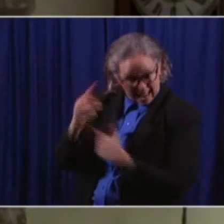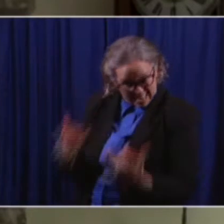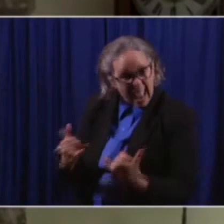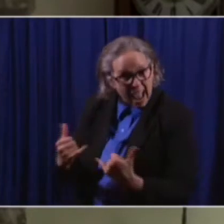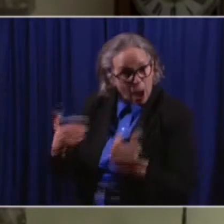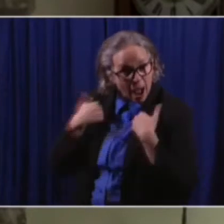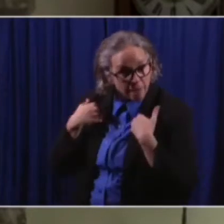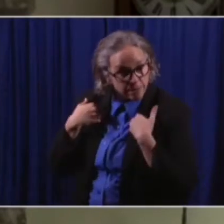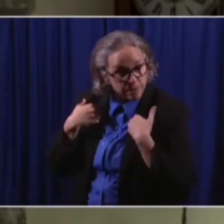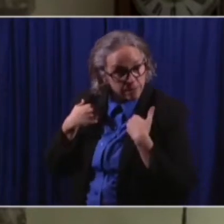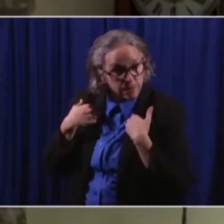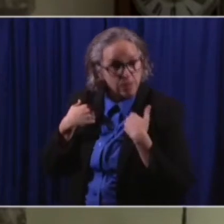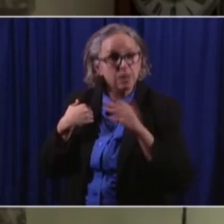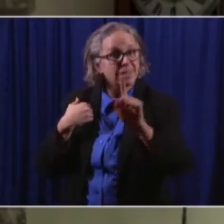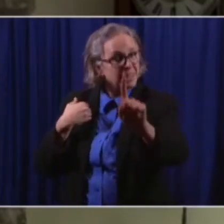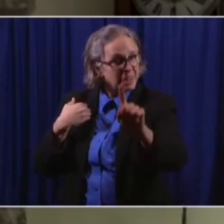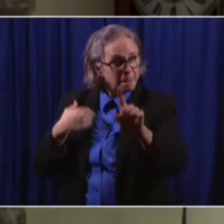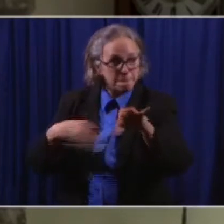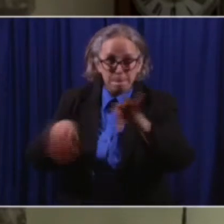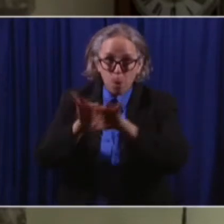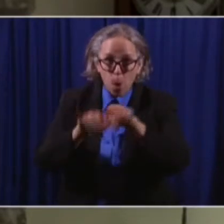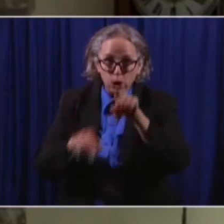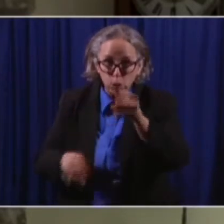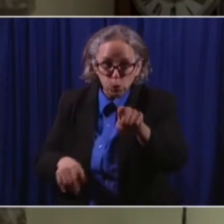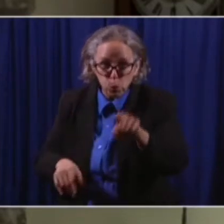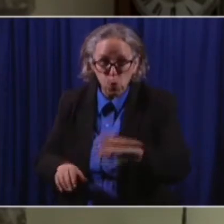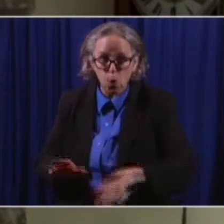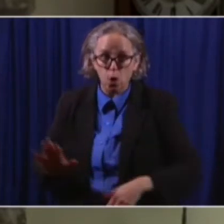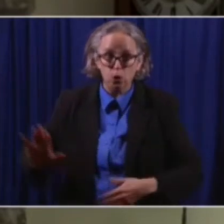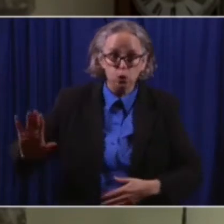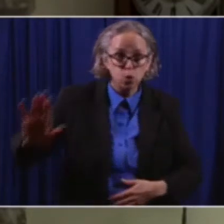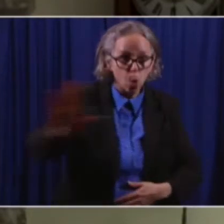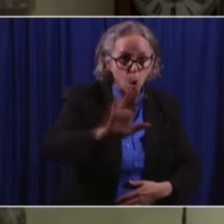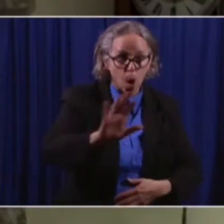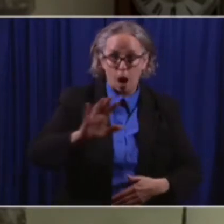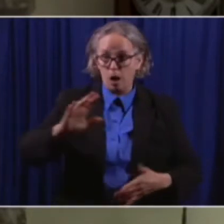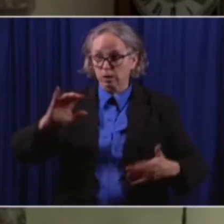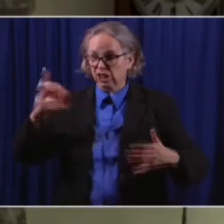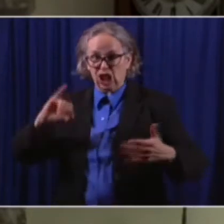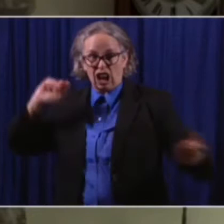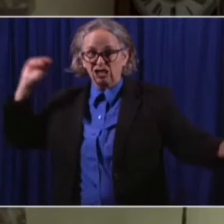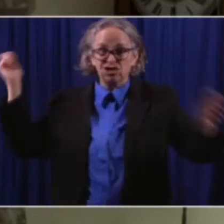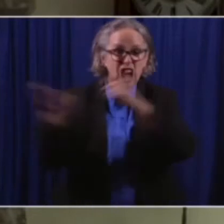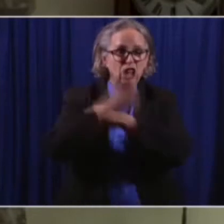Ohio's managed care plans will not disrupt your coverage or your access to care.